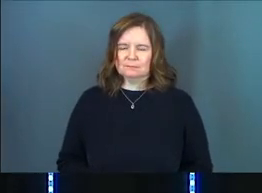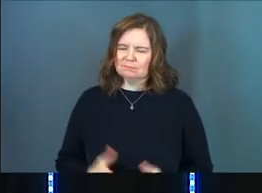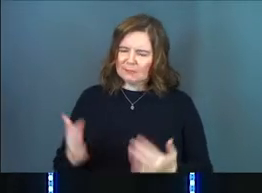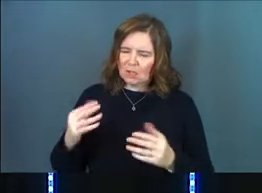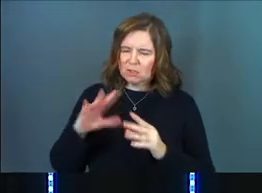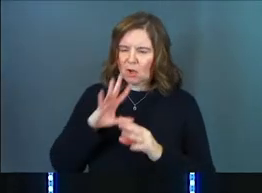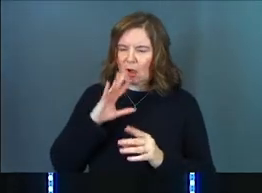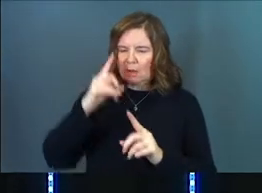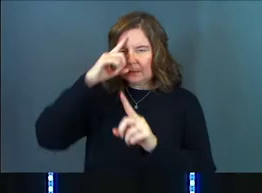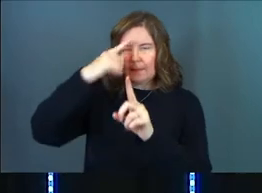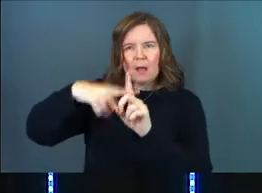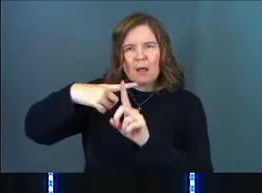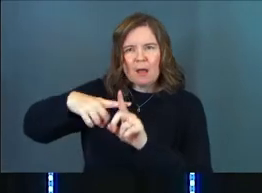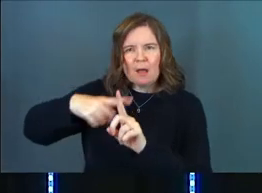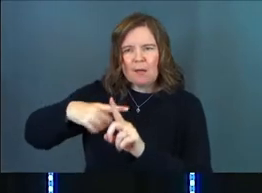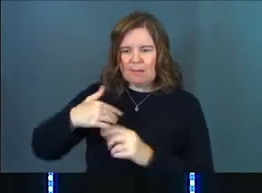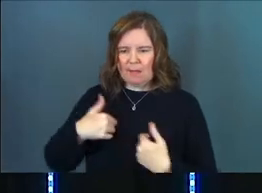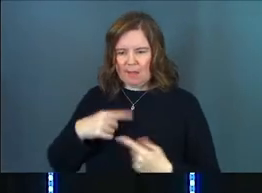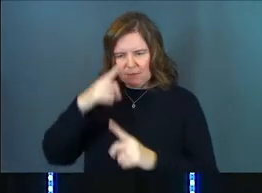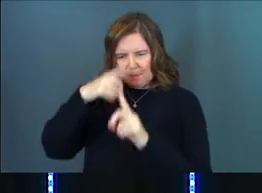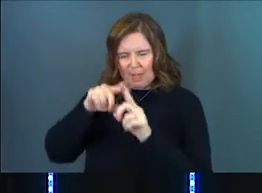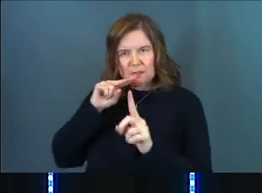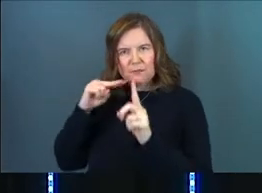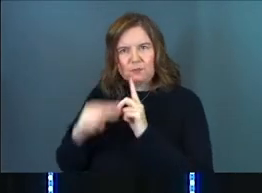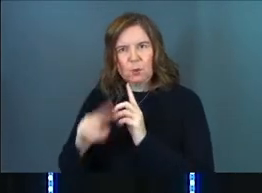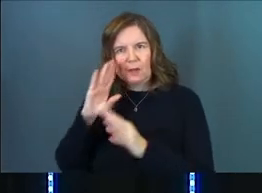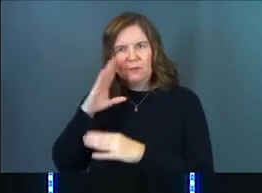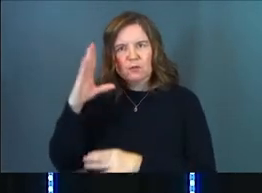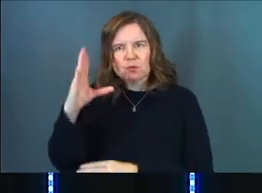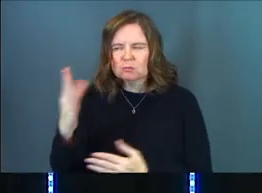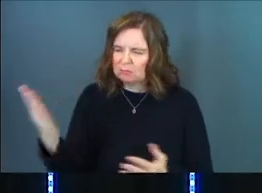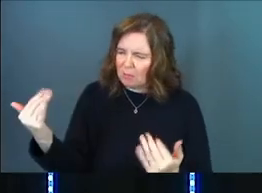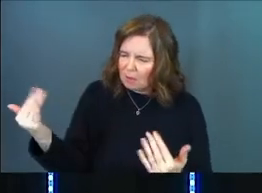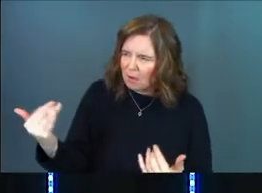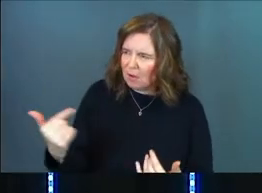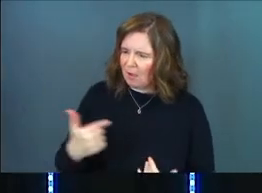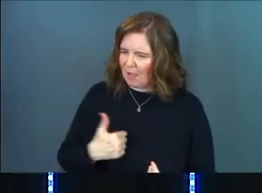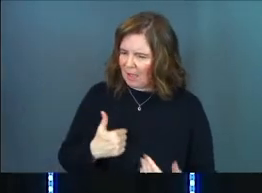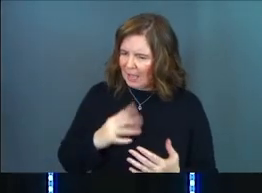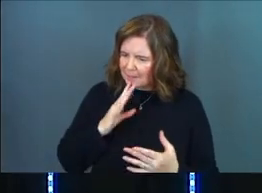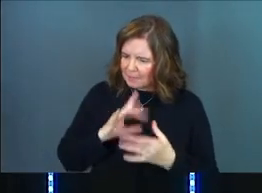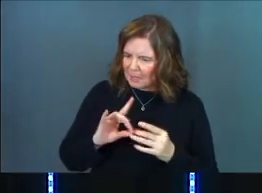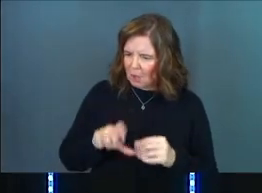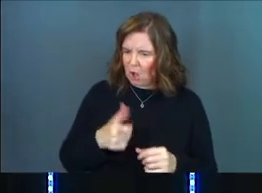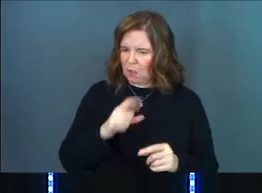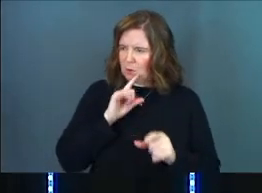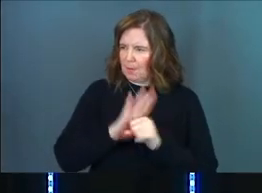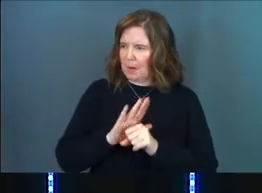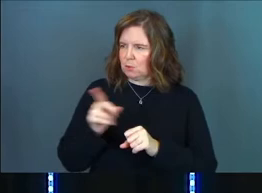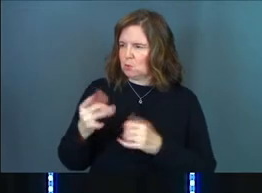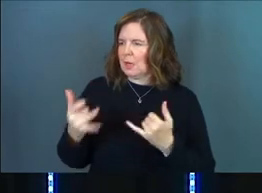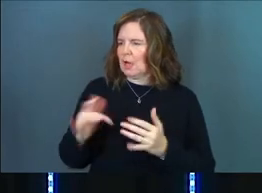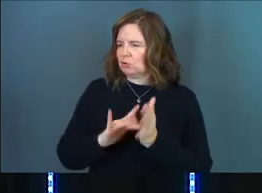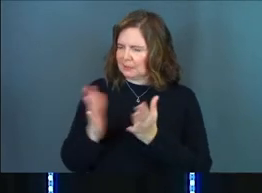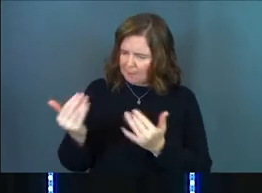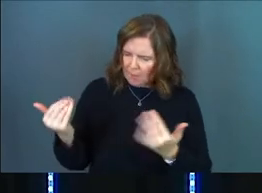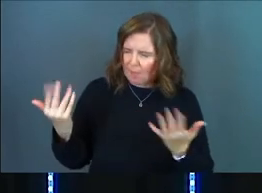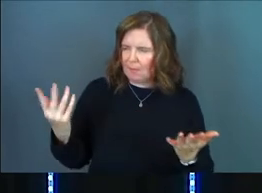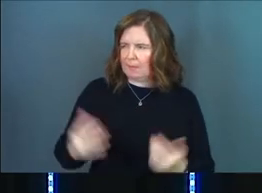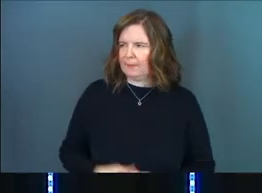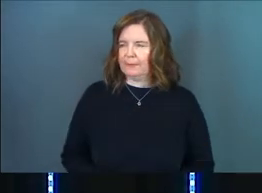Why don't you talk positive? Why don't you have a positive view of the future? I'm speaking other promises over you right now,